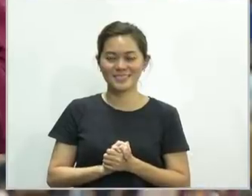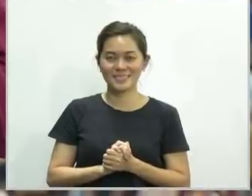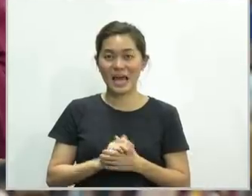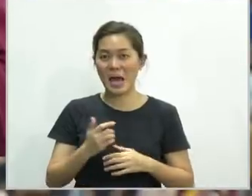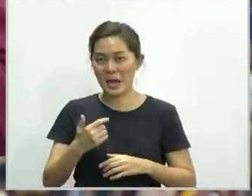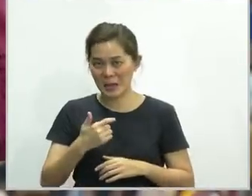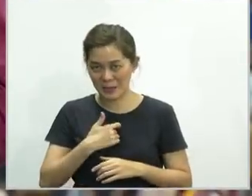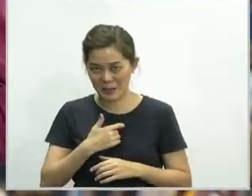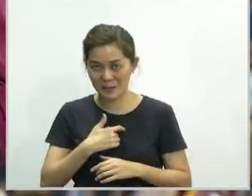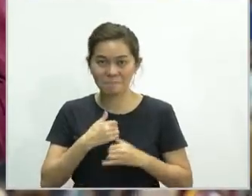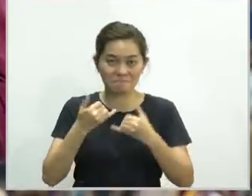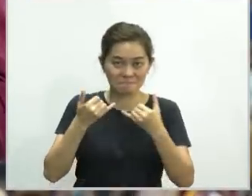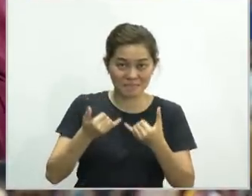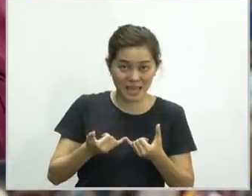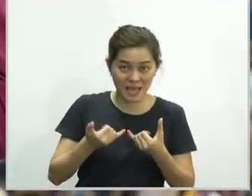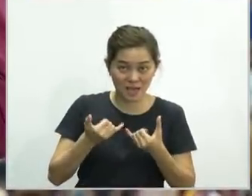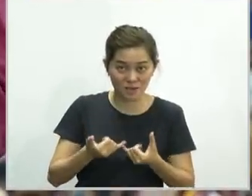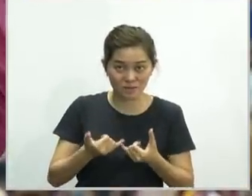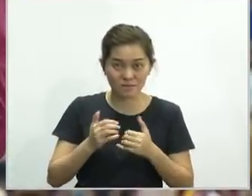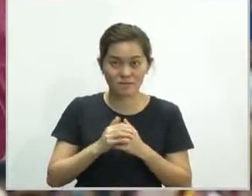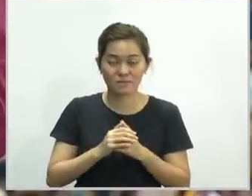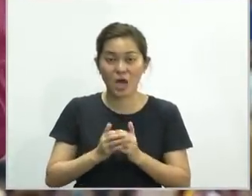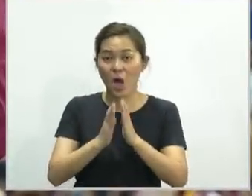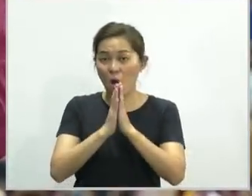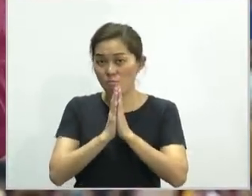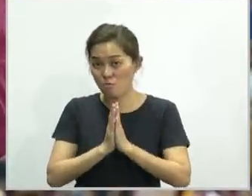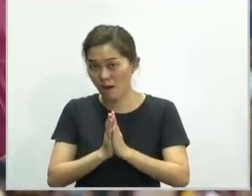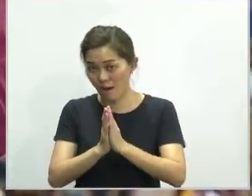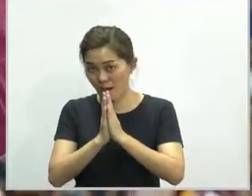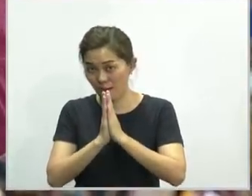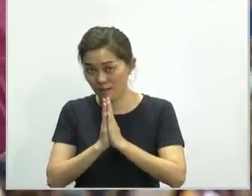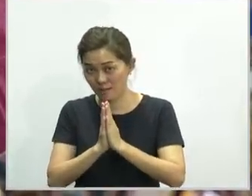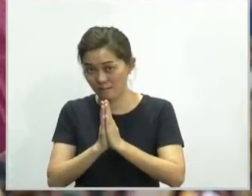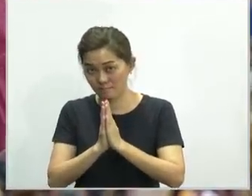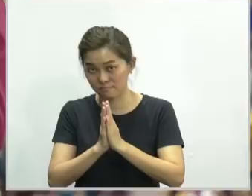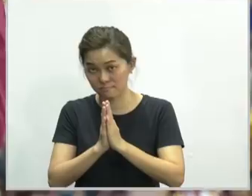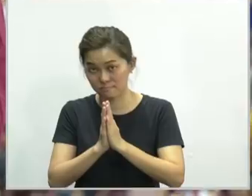I'm going to now pray a prayer.